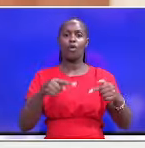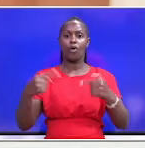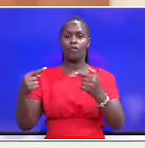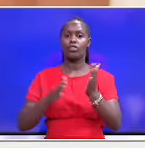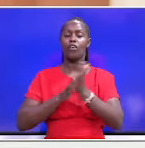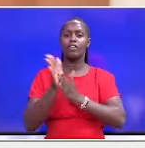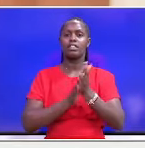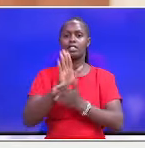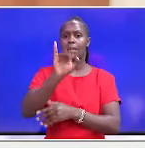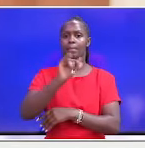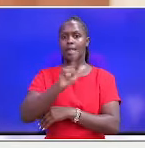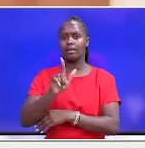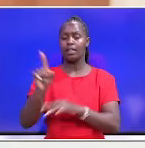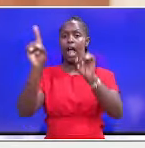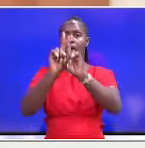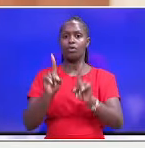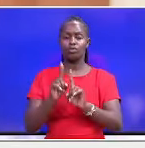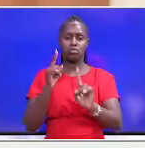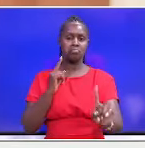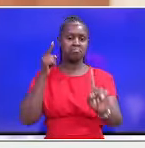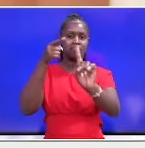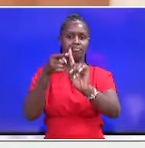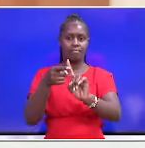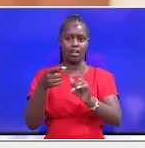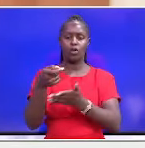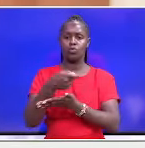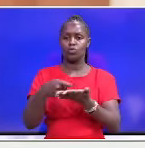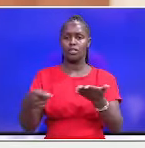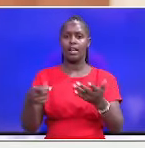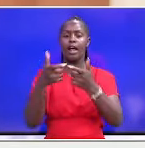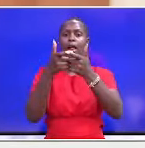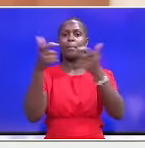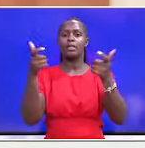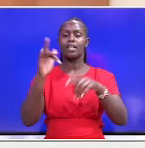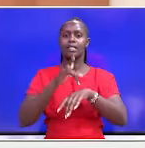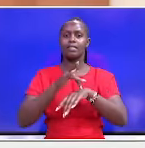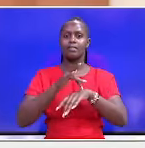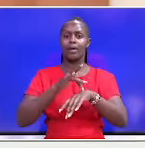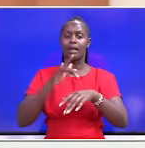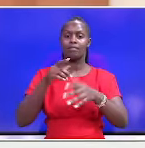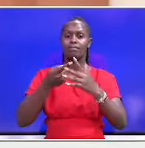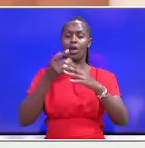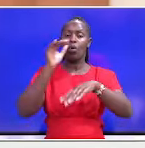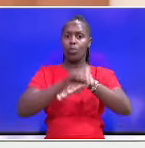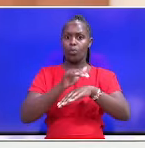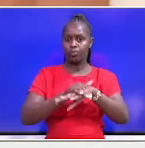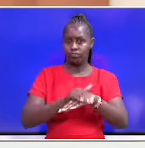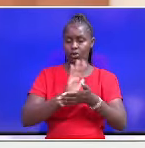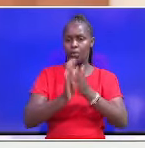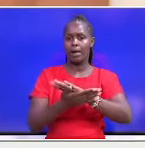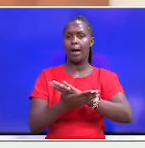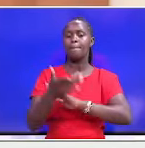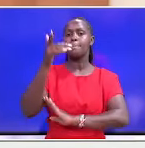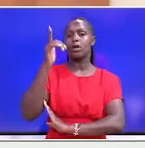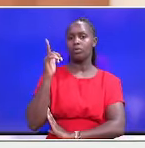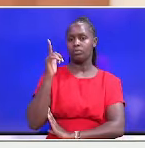and expressed my determination to sign a robust, effective instrument into law in